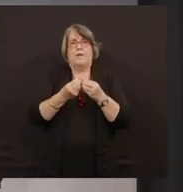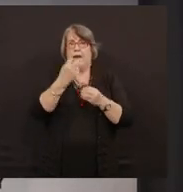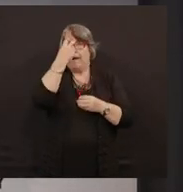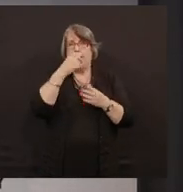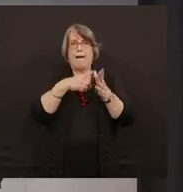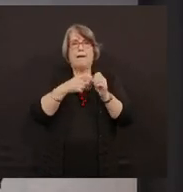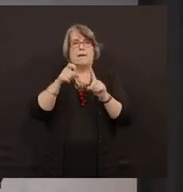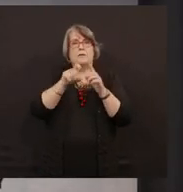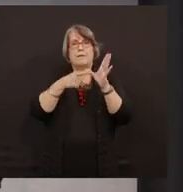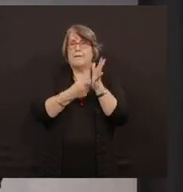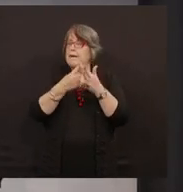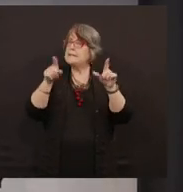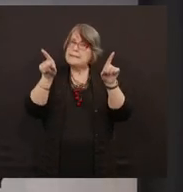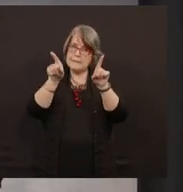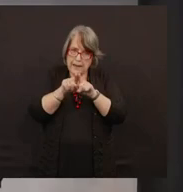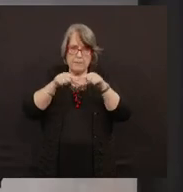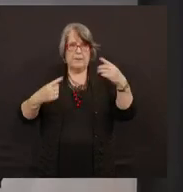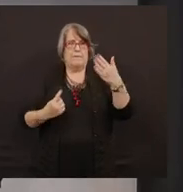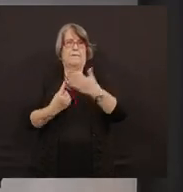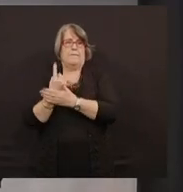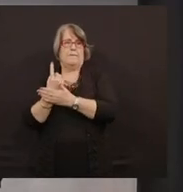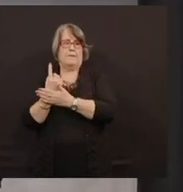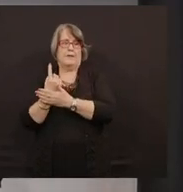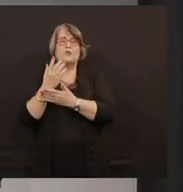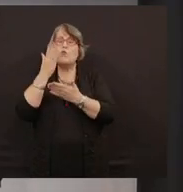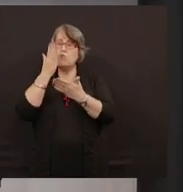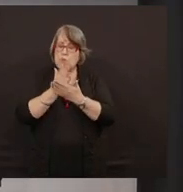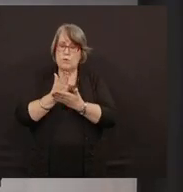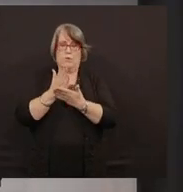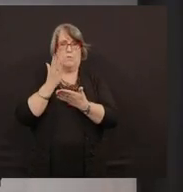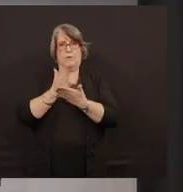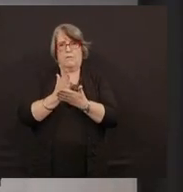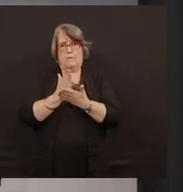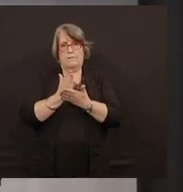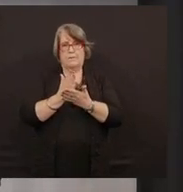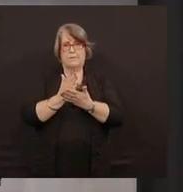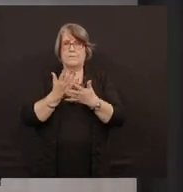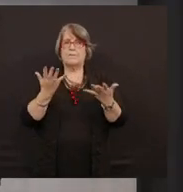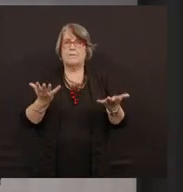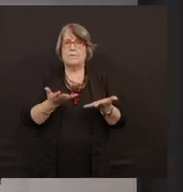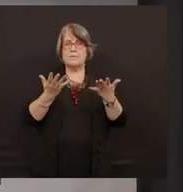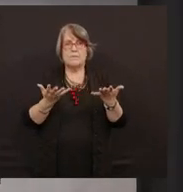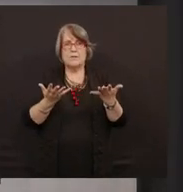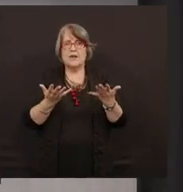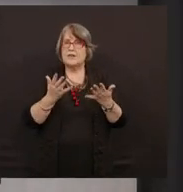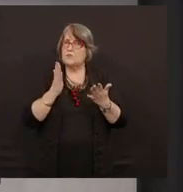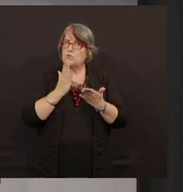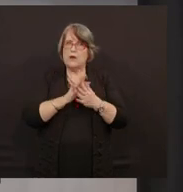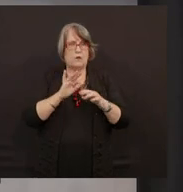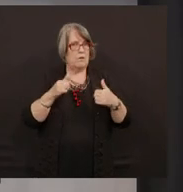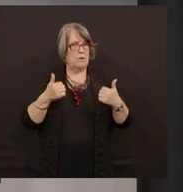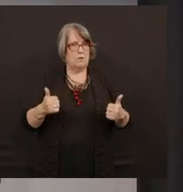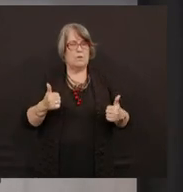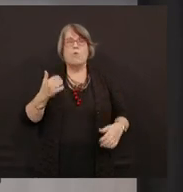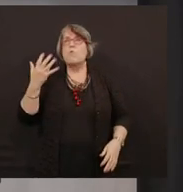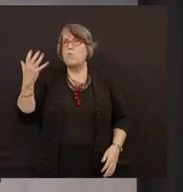care and we have the same things happening. So, you know, really, really quite disturbing, and does